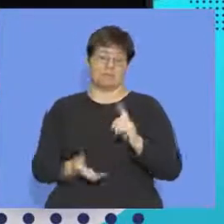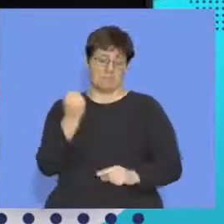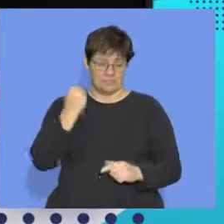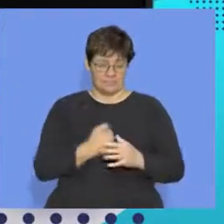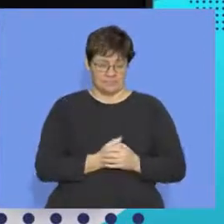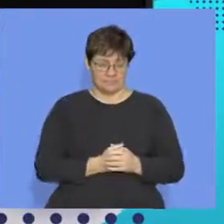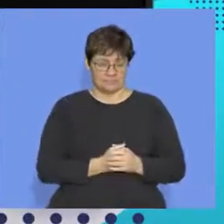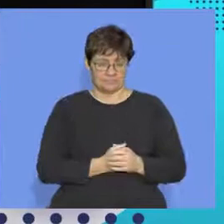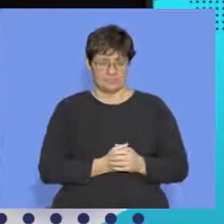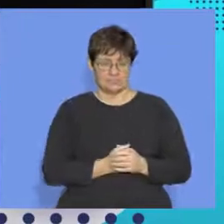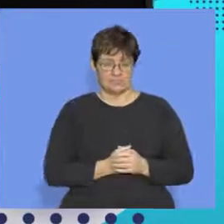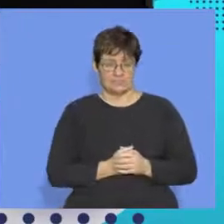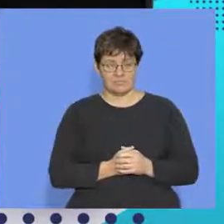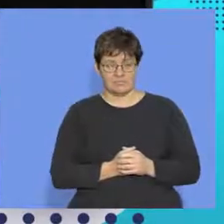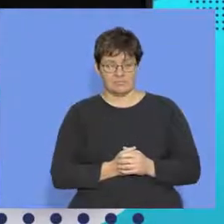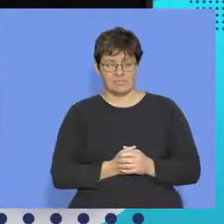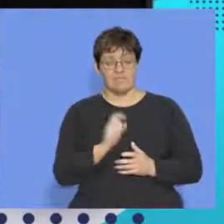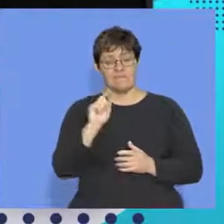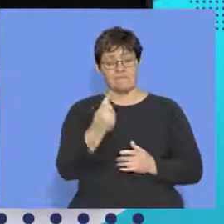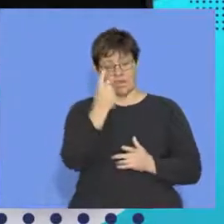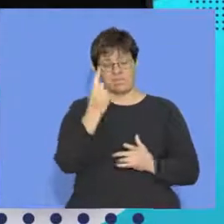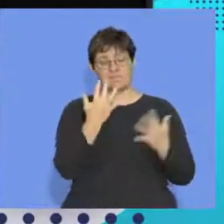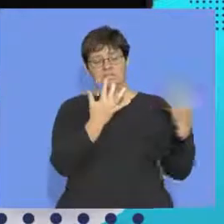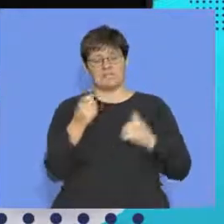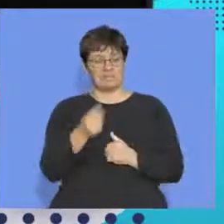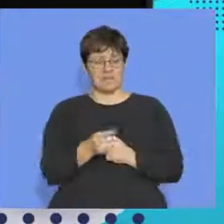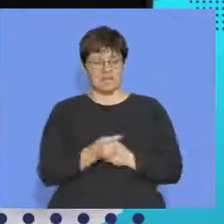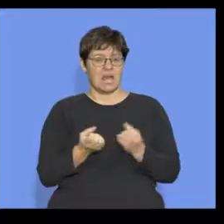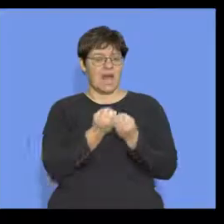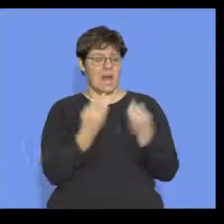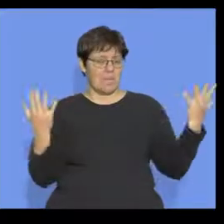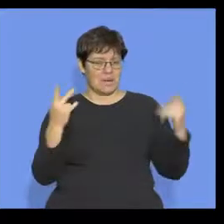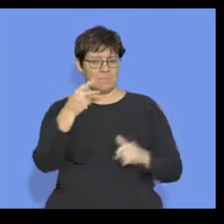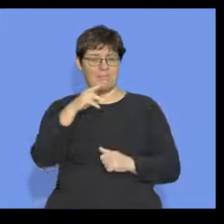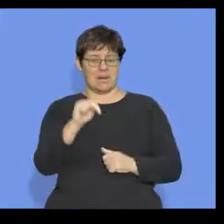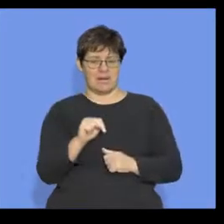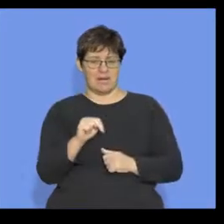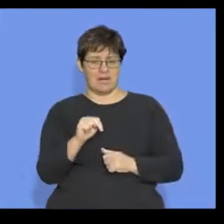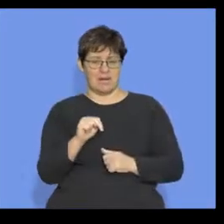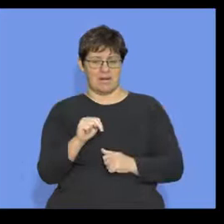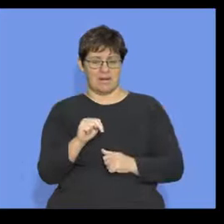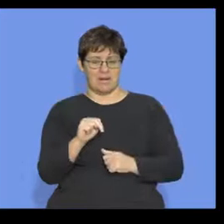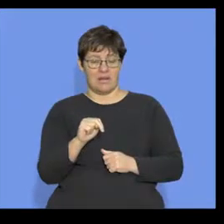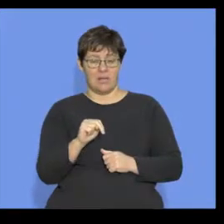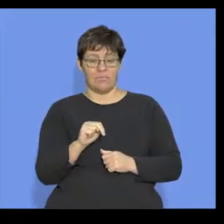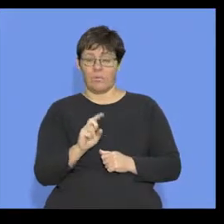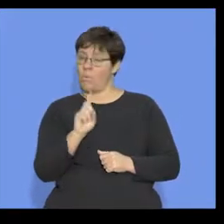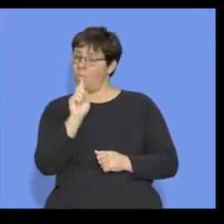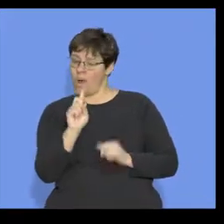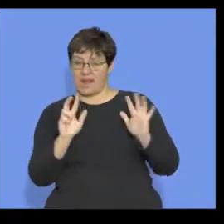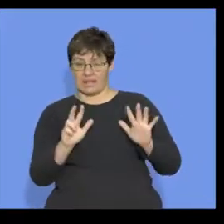probability. So firstly, we'll have to calculate how many pins with at least 1